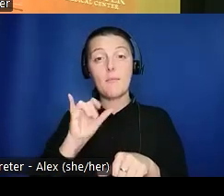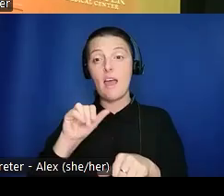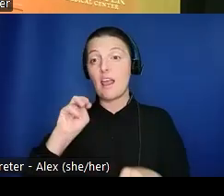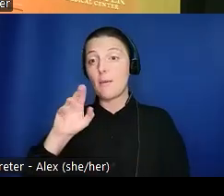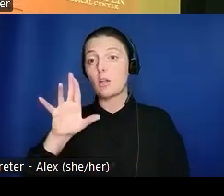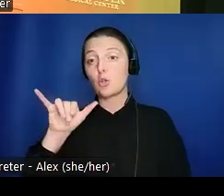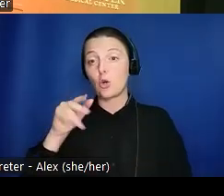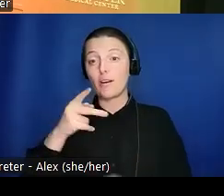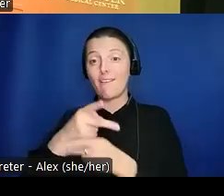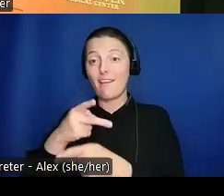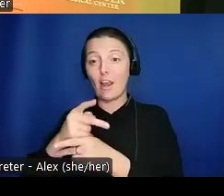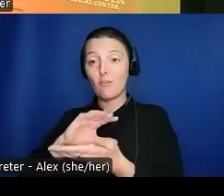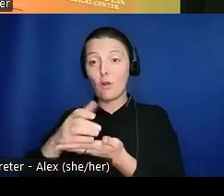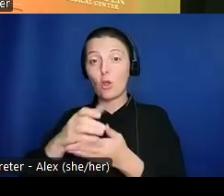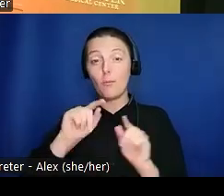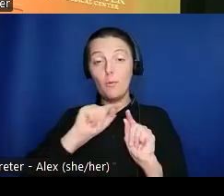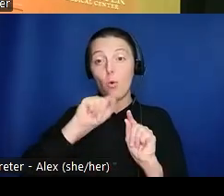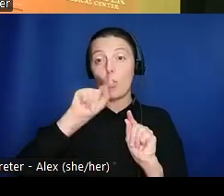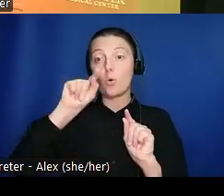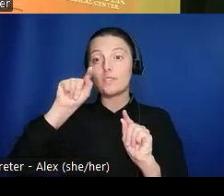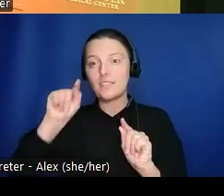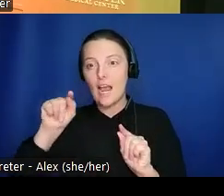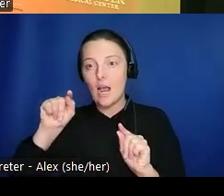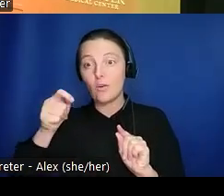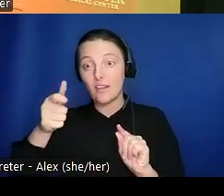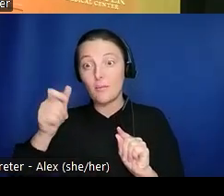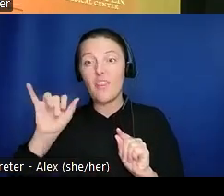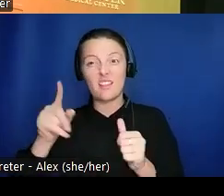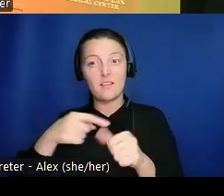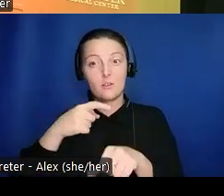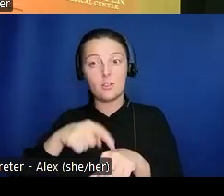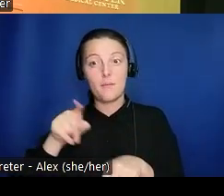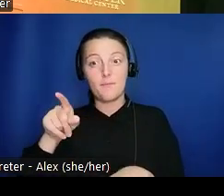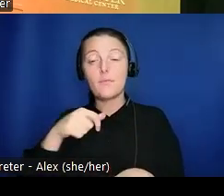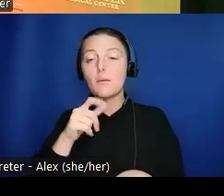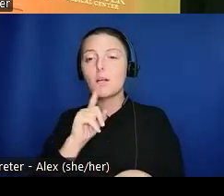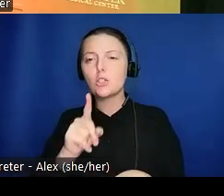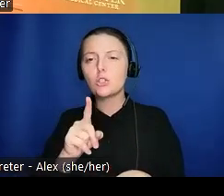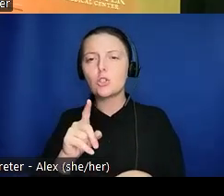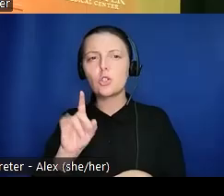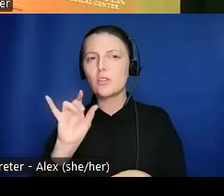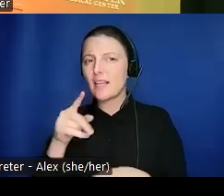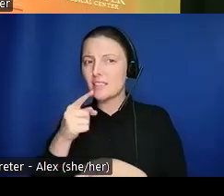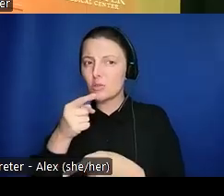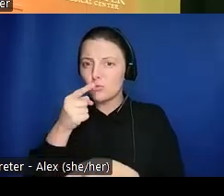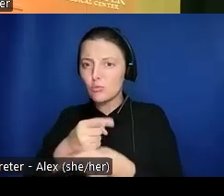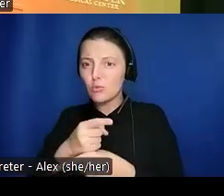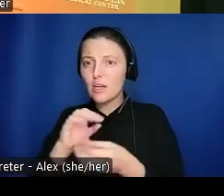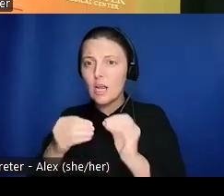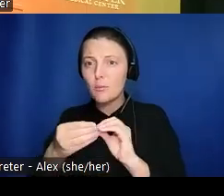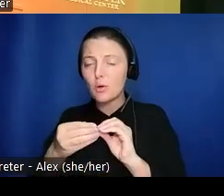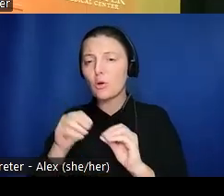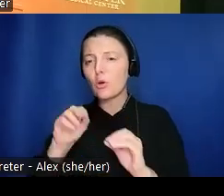know if this is a correct number, or do we add the urgent care numbers on top of that, or we will figure that out.